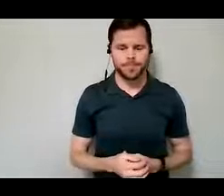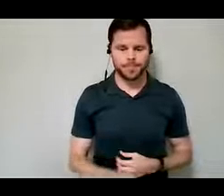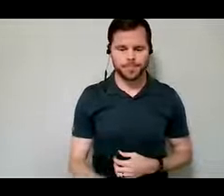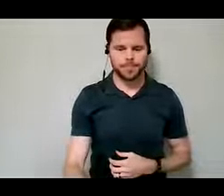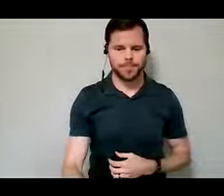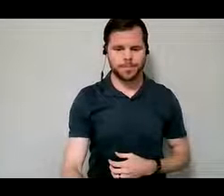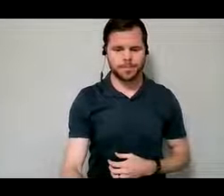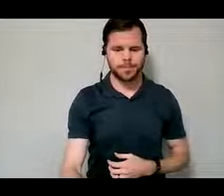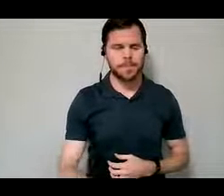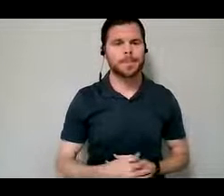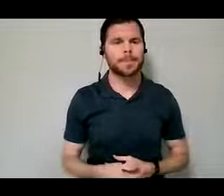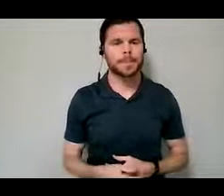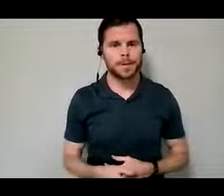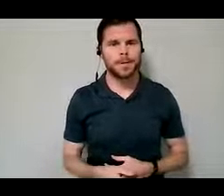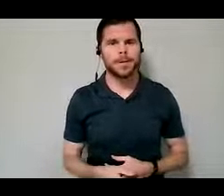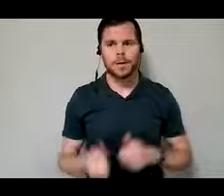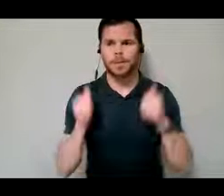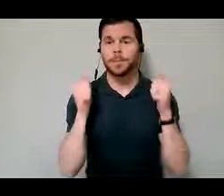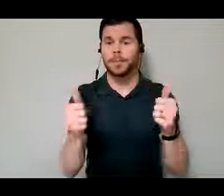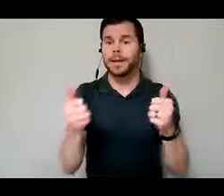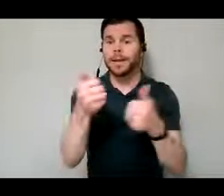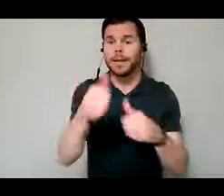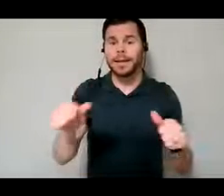Thank you. Are there any questions for Molly?